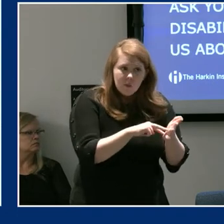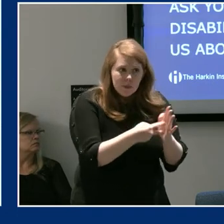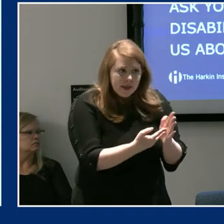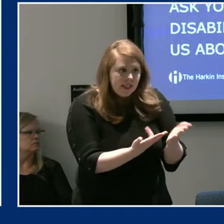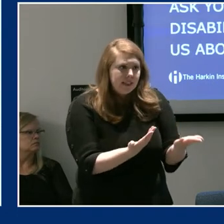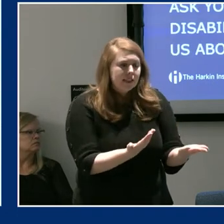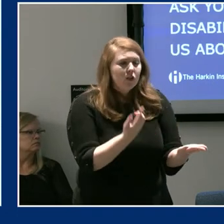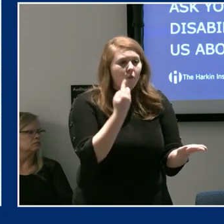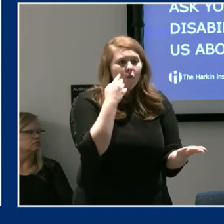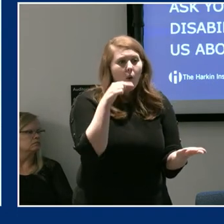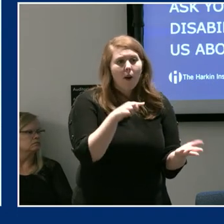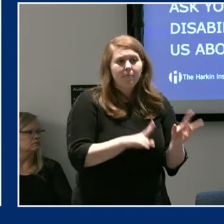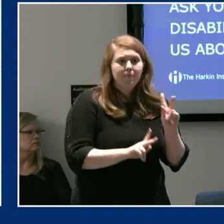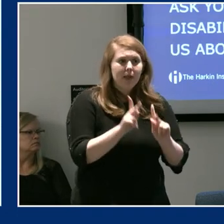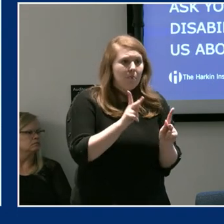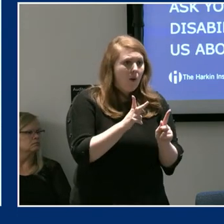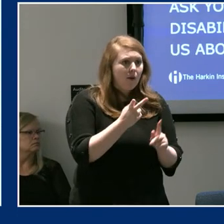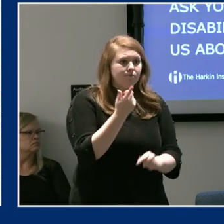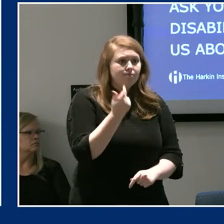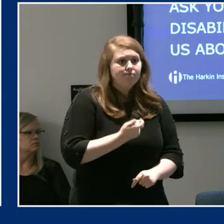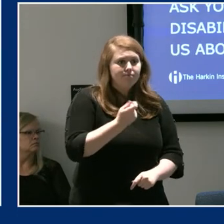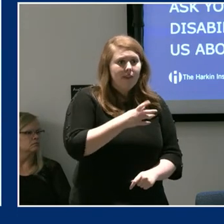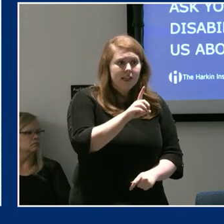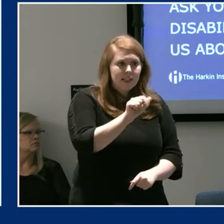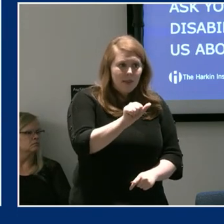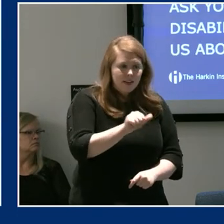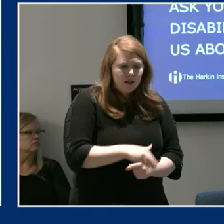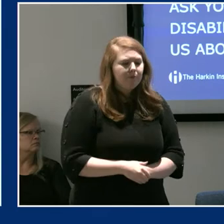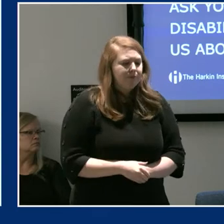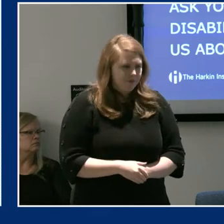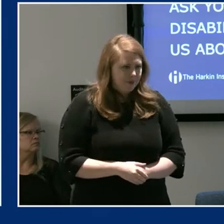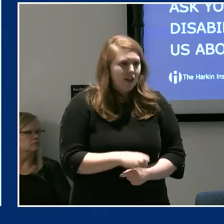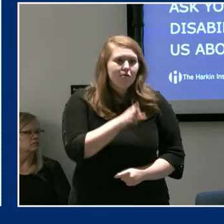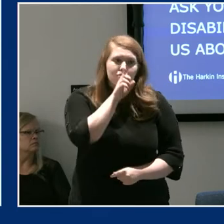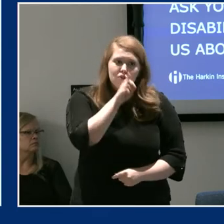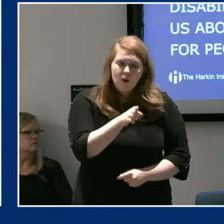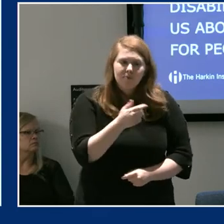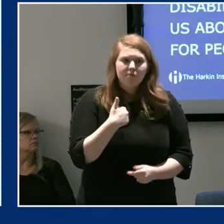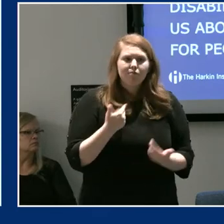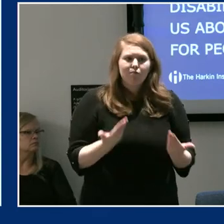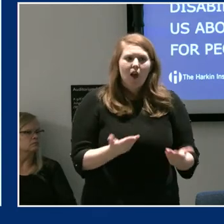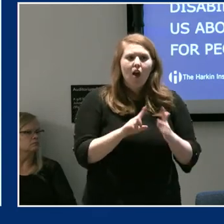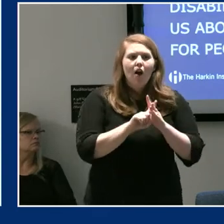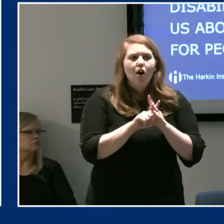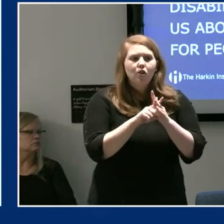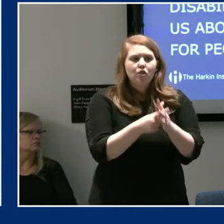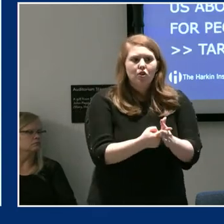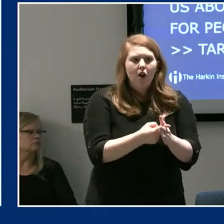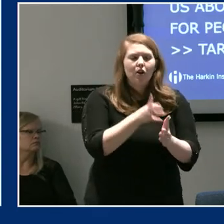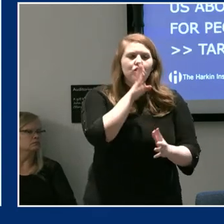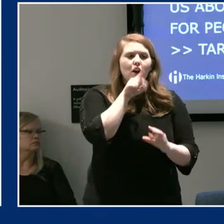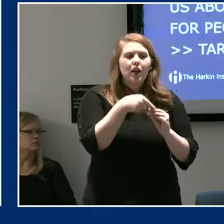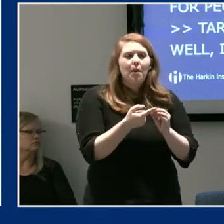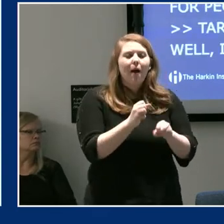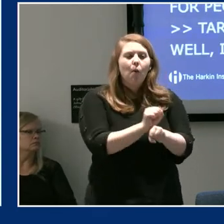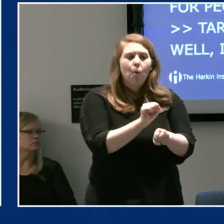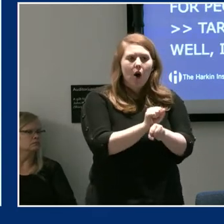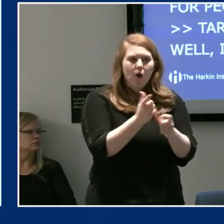for people on disability? Sure. Well, I'll start by just talking a little bit about the work that we